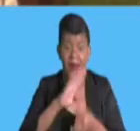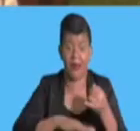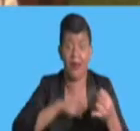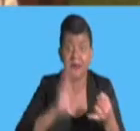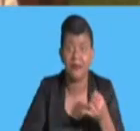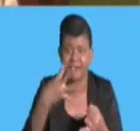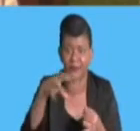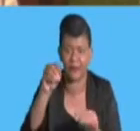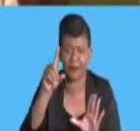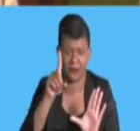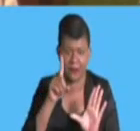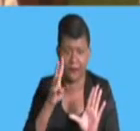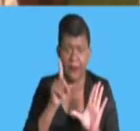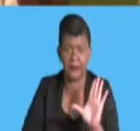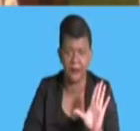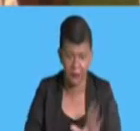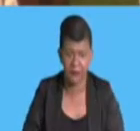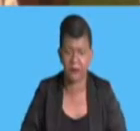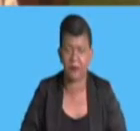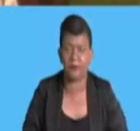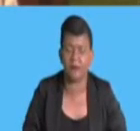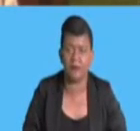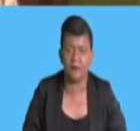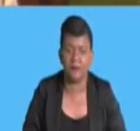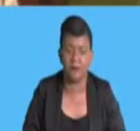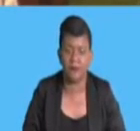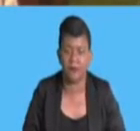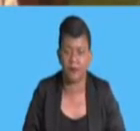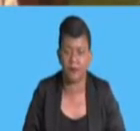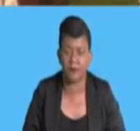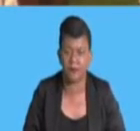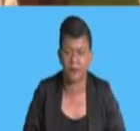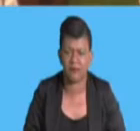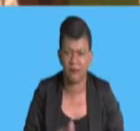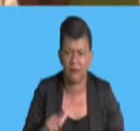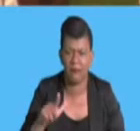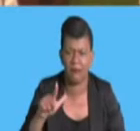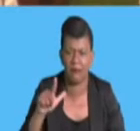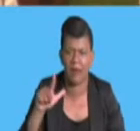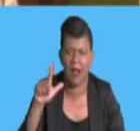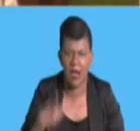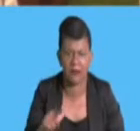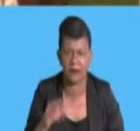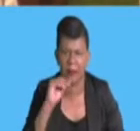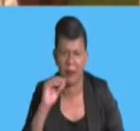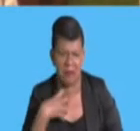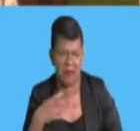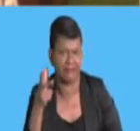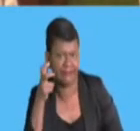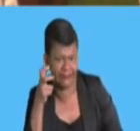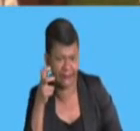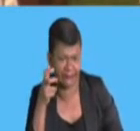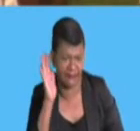sir, Mr. Speaker, through you, sir, less of this, sir, and more of this, please. Mr. Speaker, with a 40-year